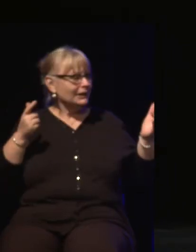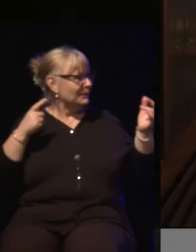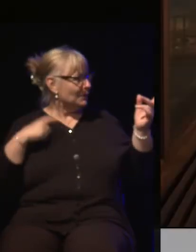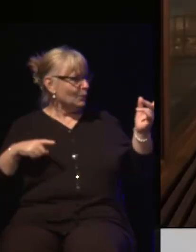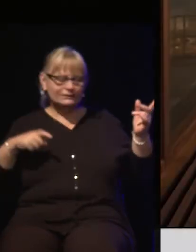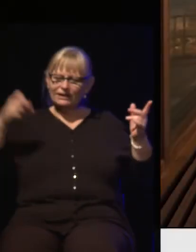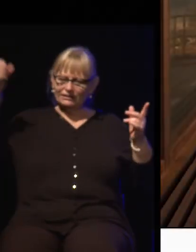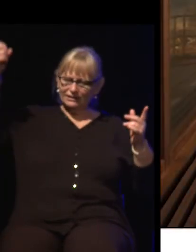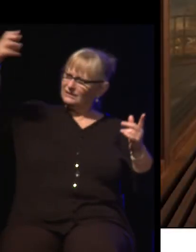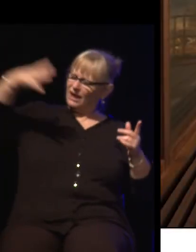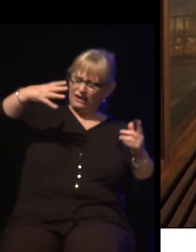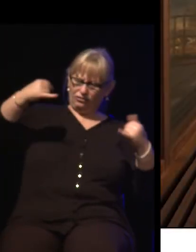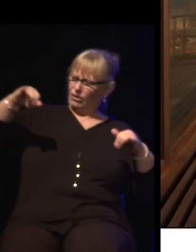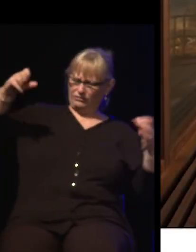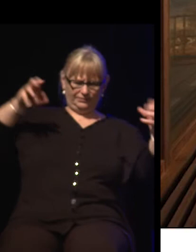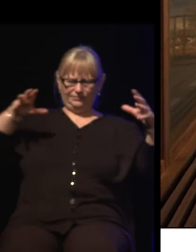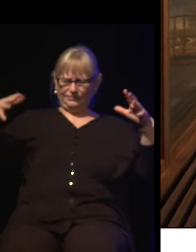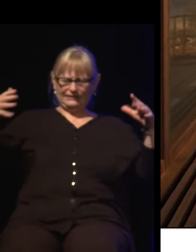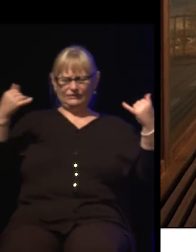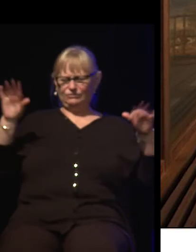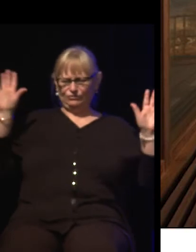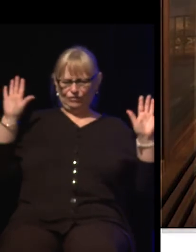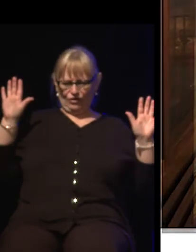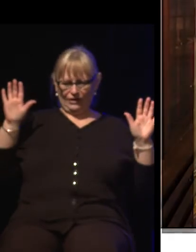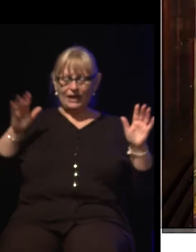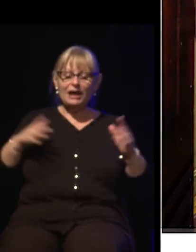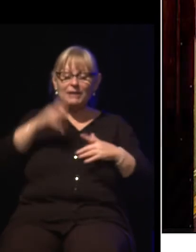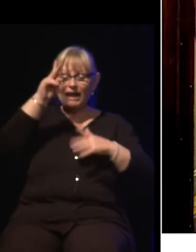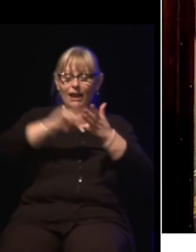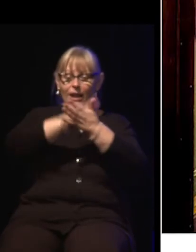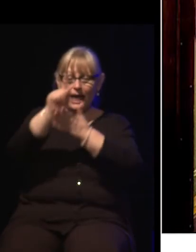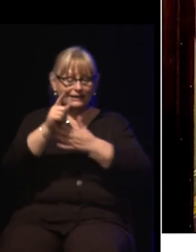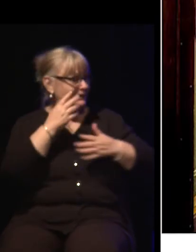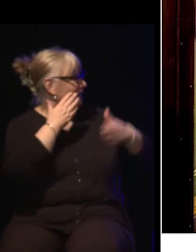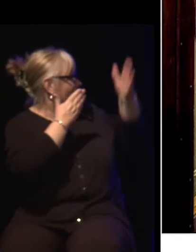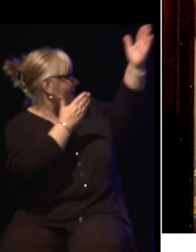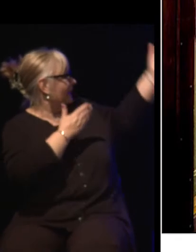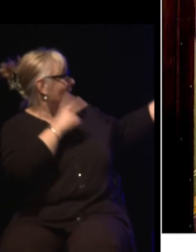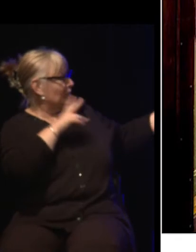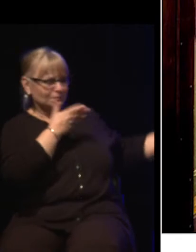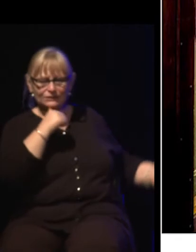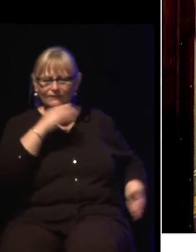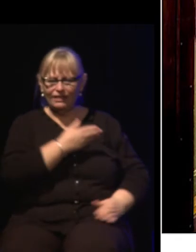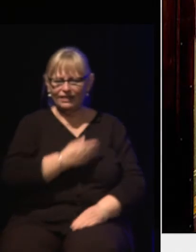because the sun's in the wrong place, it's not lit the right way. Come back and look at it when it's the right time of day.